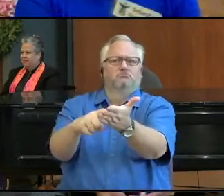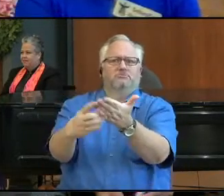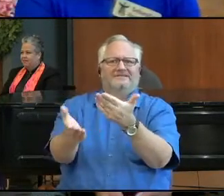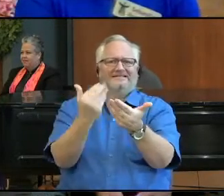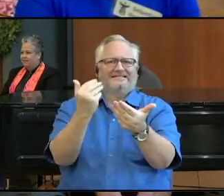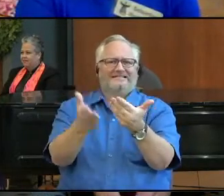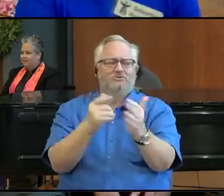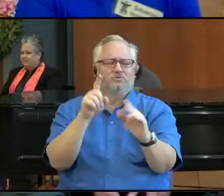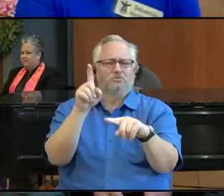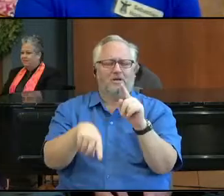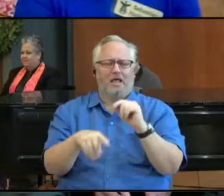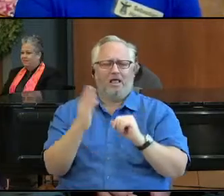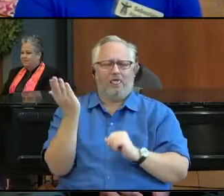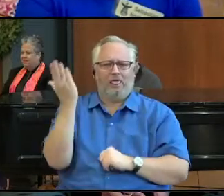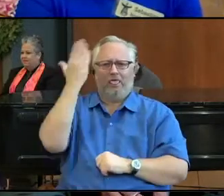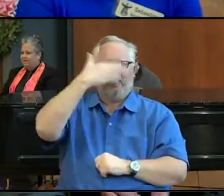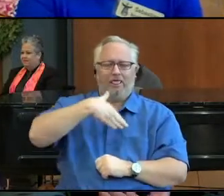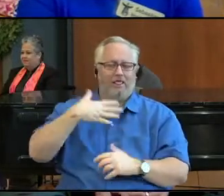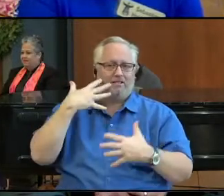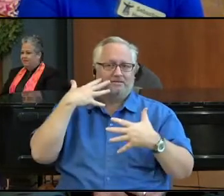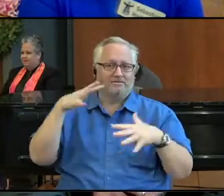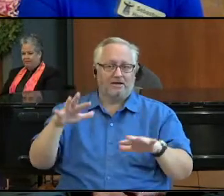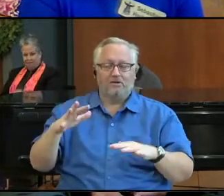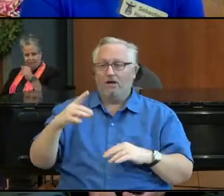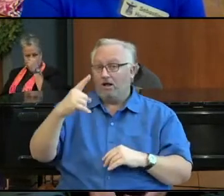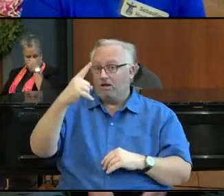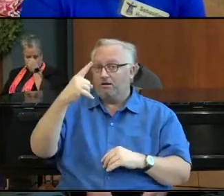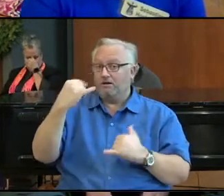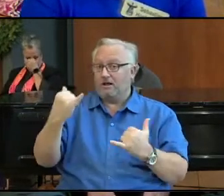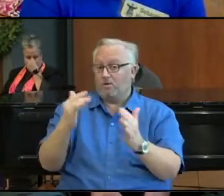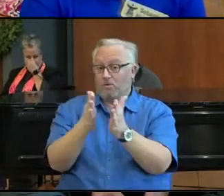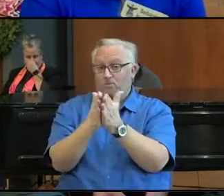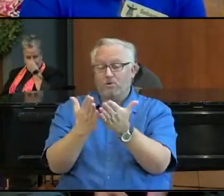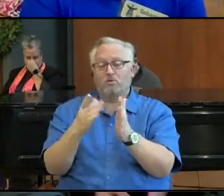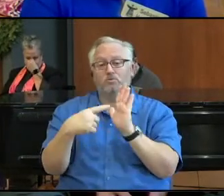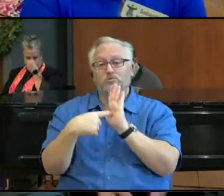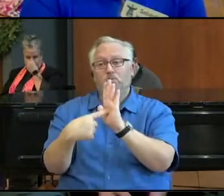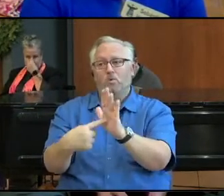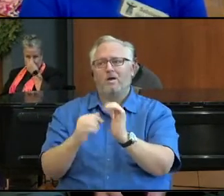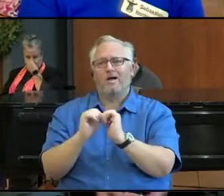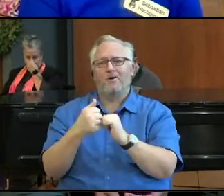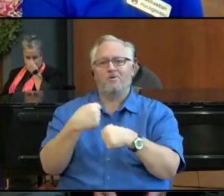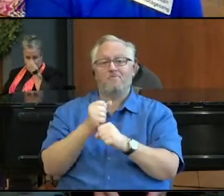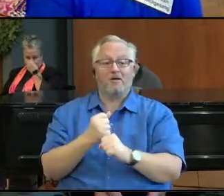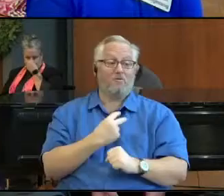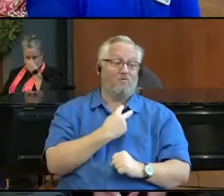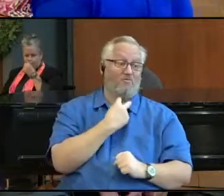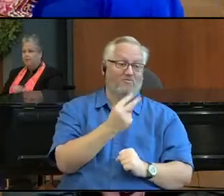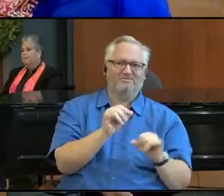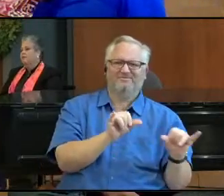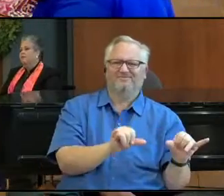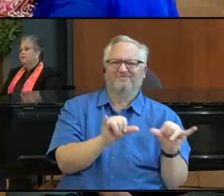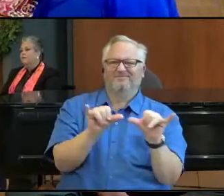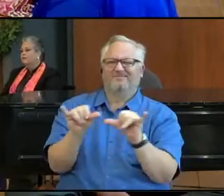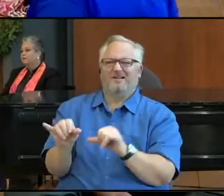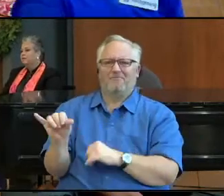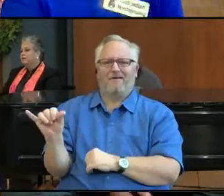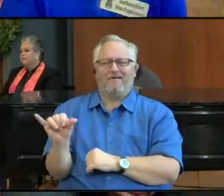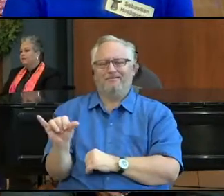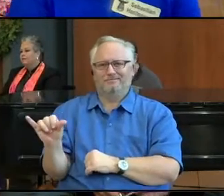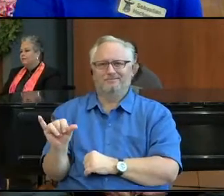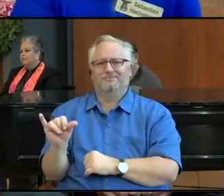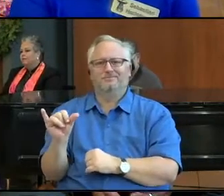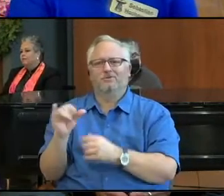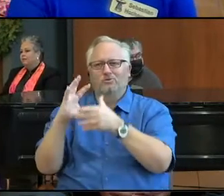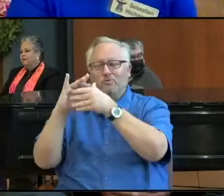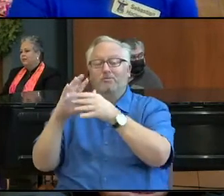that sound. And so I think our book is going to tell us how we can make our voices like that, so when we speak up, our voices are